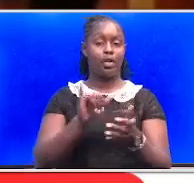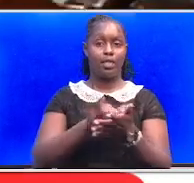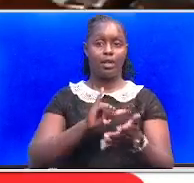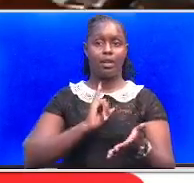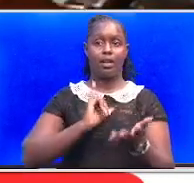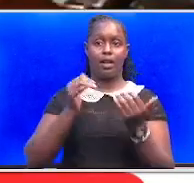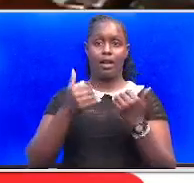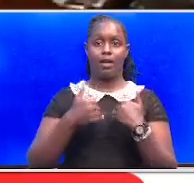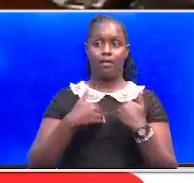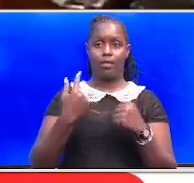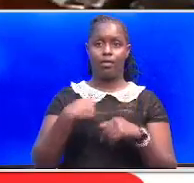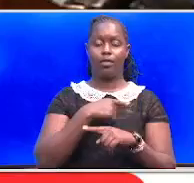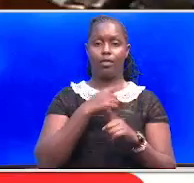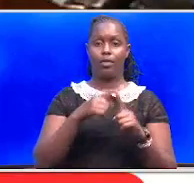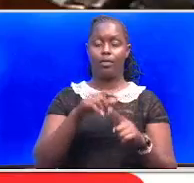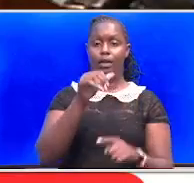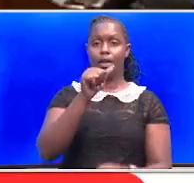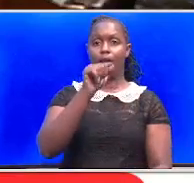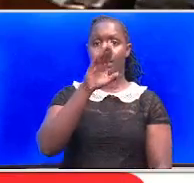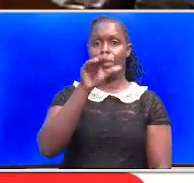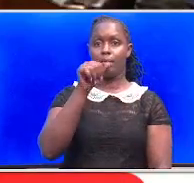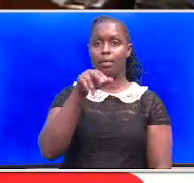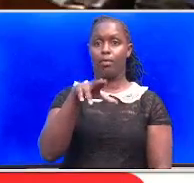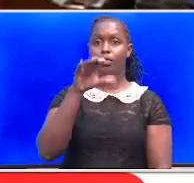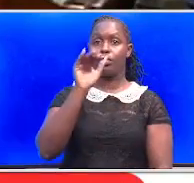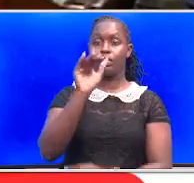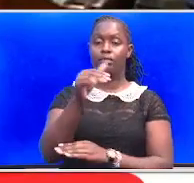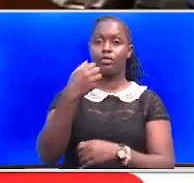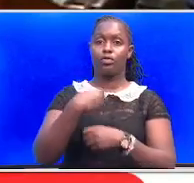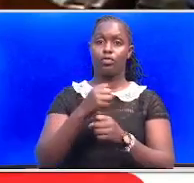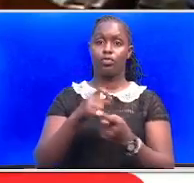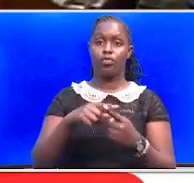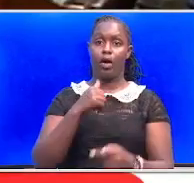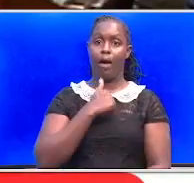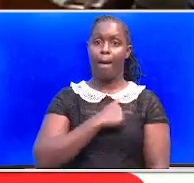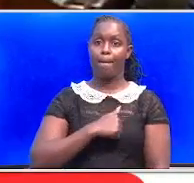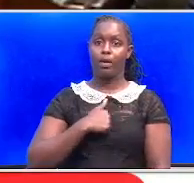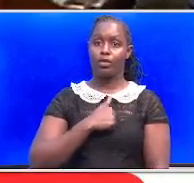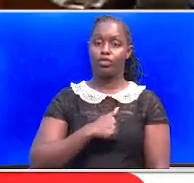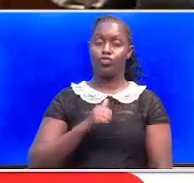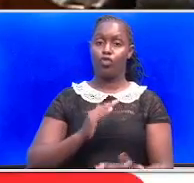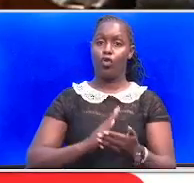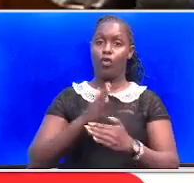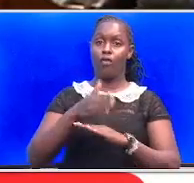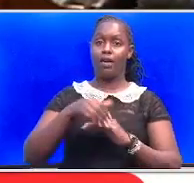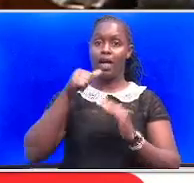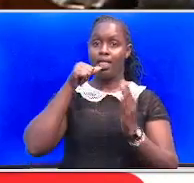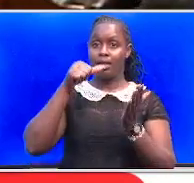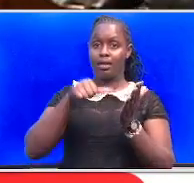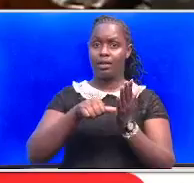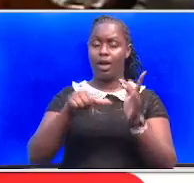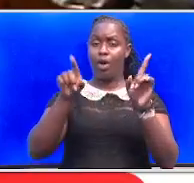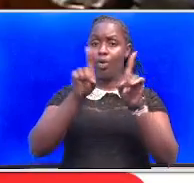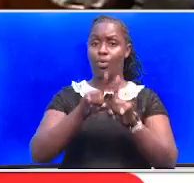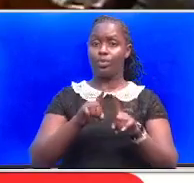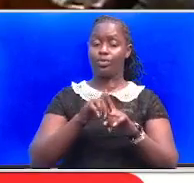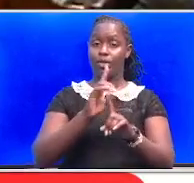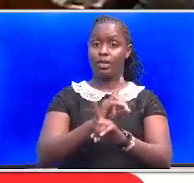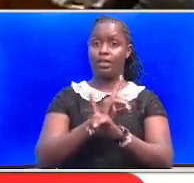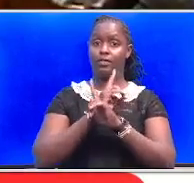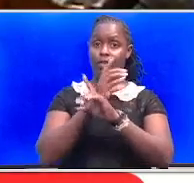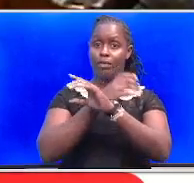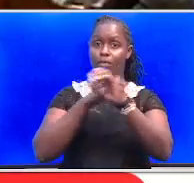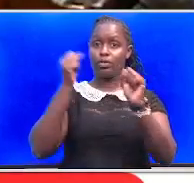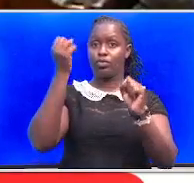we would want... Ababu was forced to apologize over the letter he wrote to the Speaker. Nonetheless, Ababu also defended President William